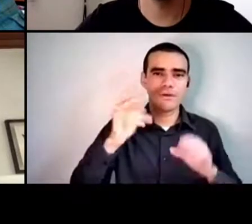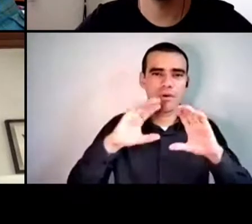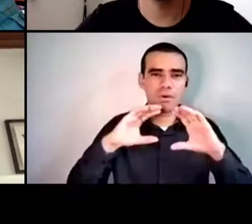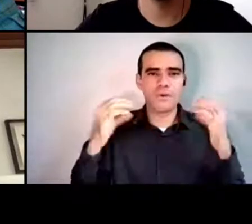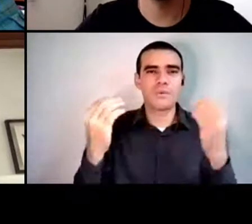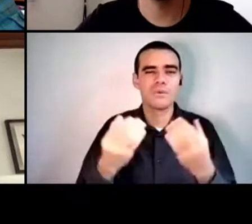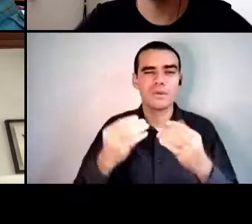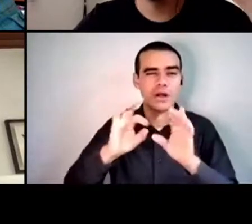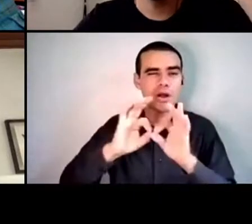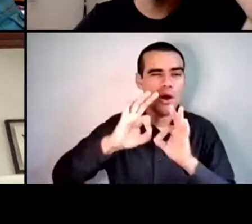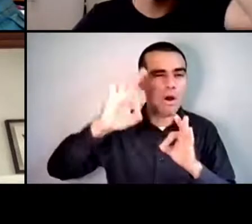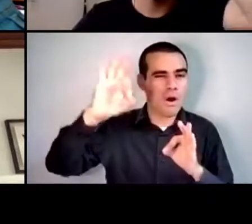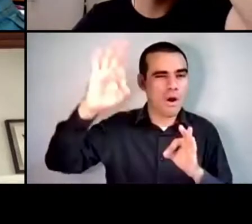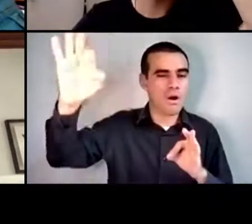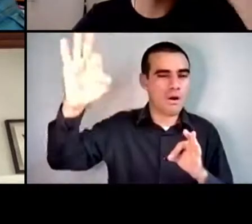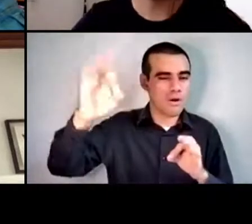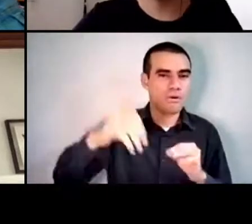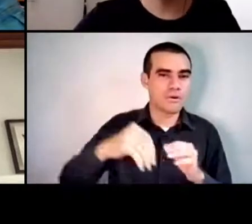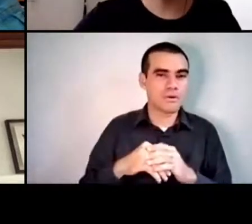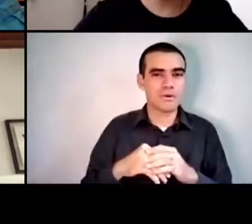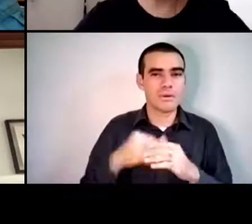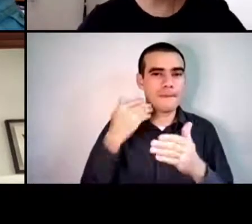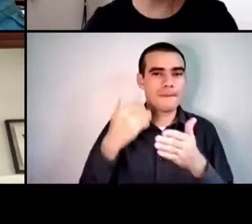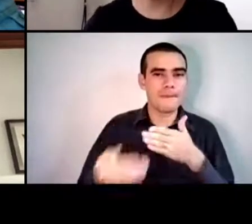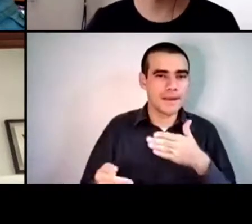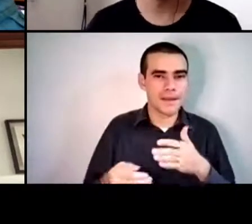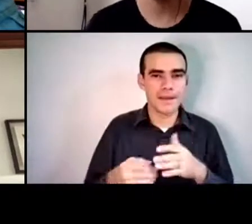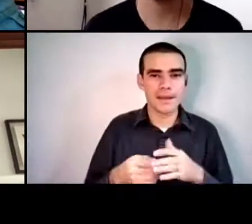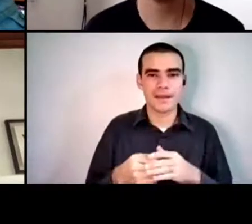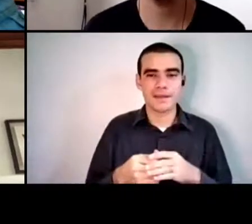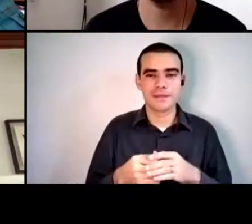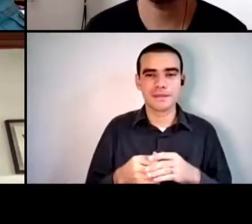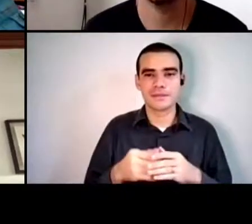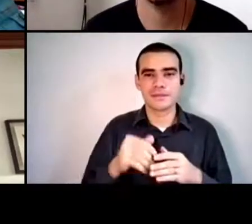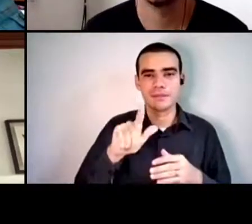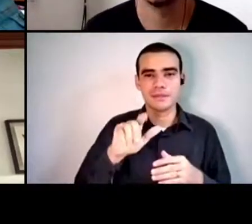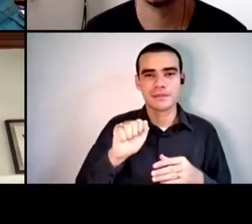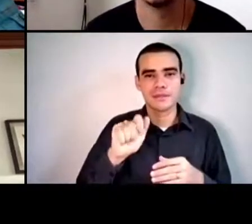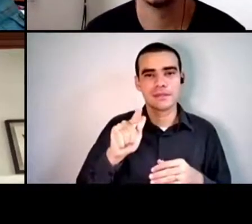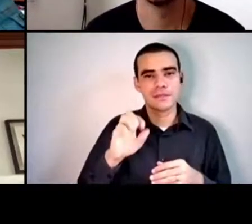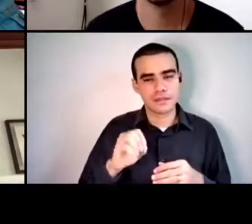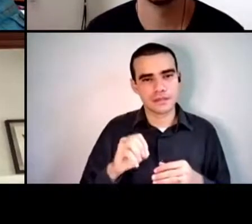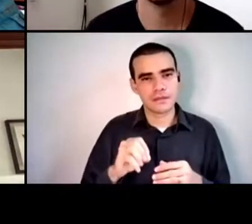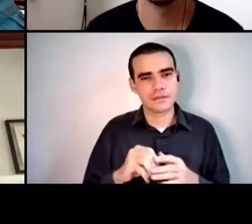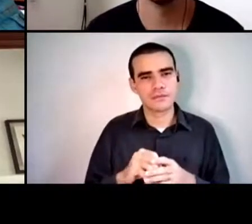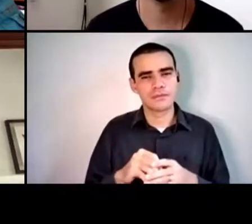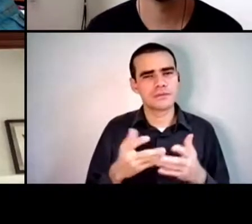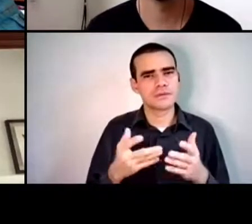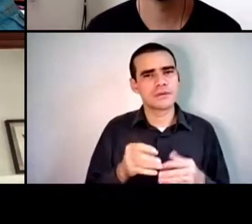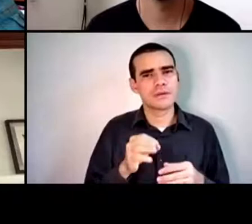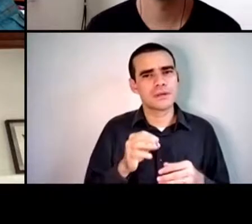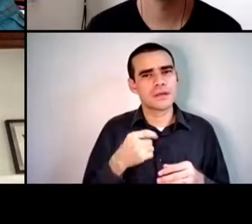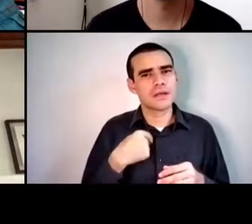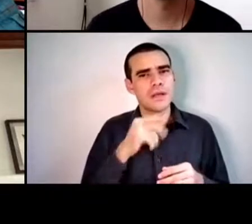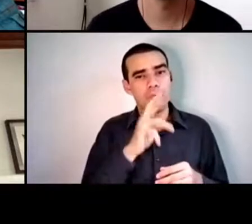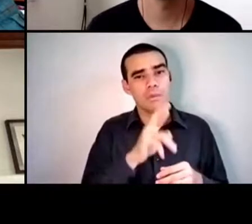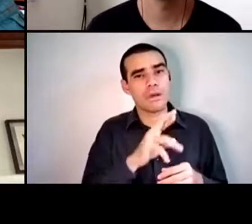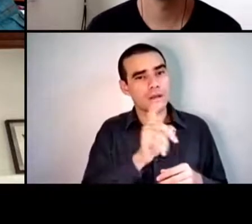these isolated communities who have the traditional way of raising the